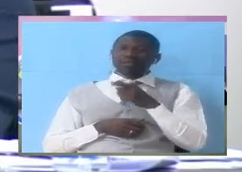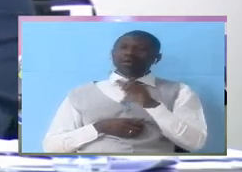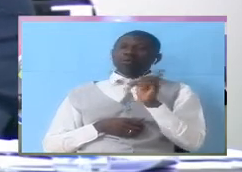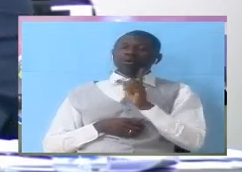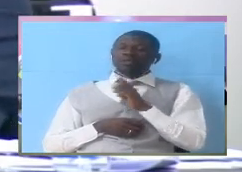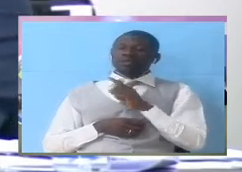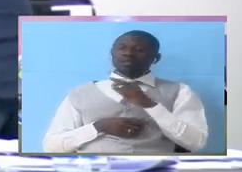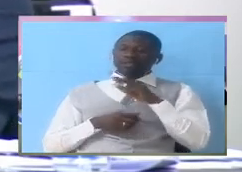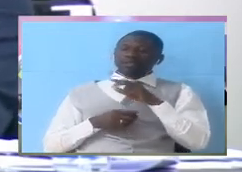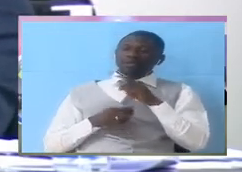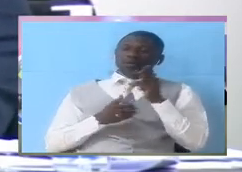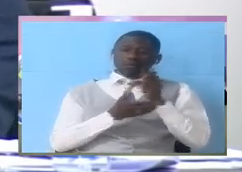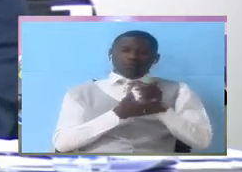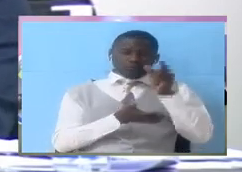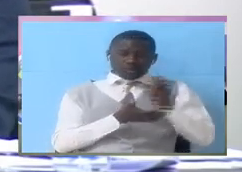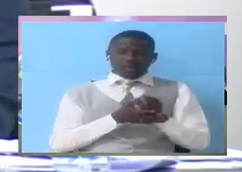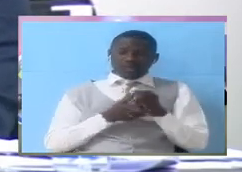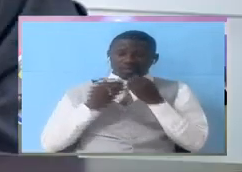obtained.